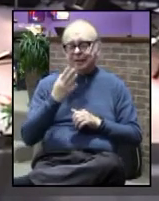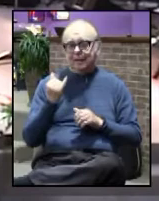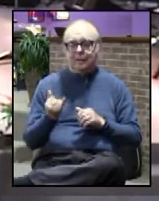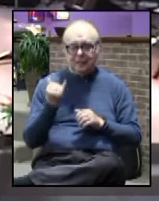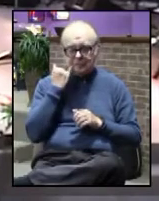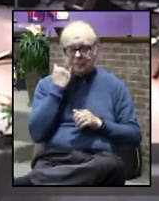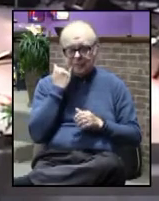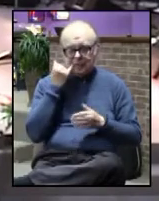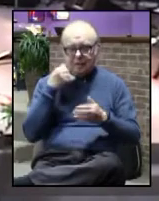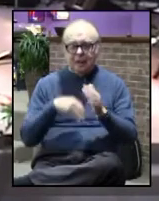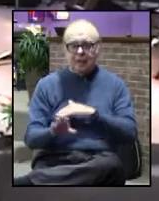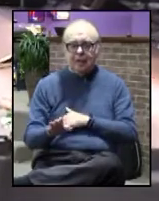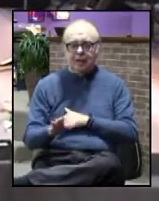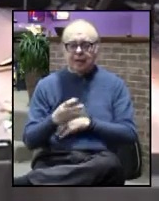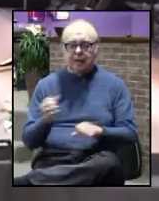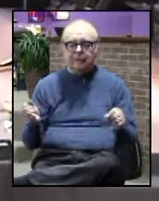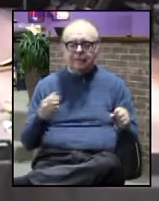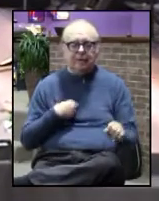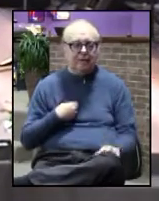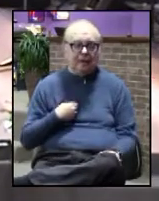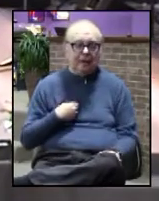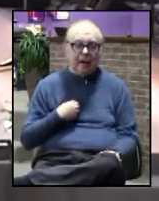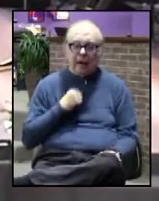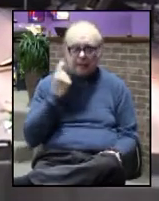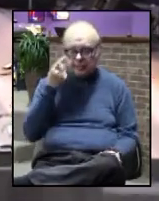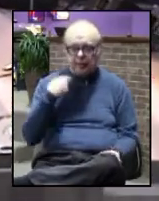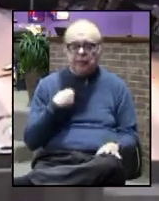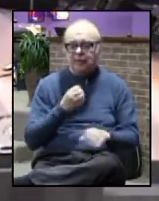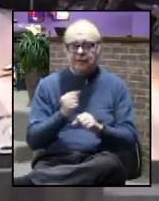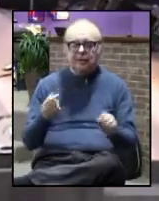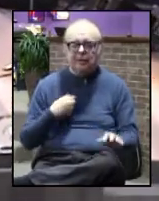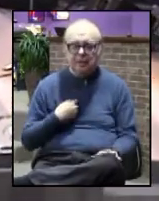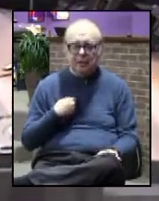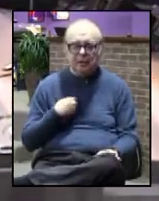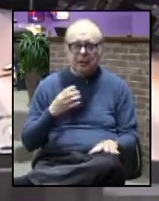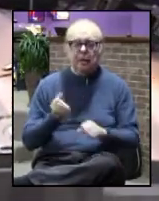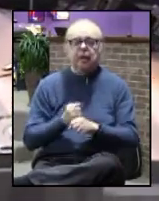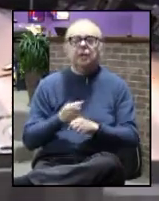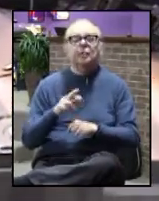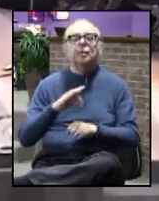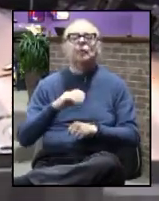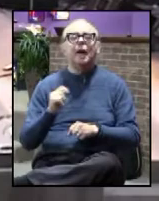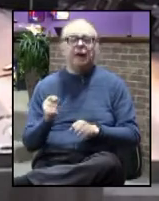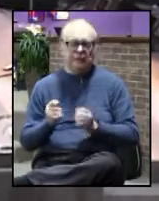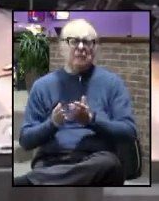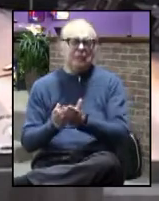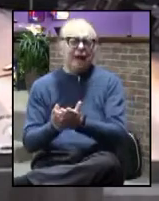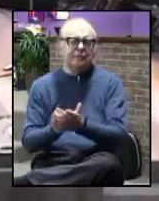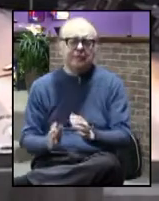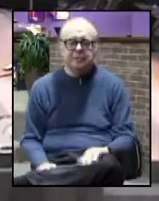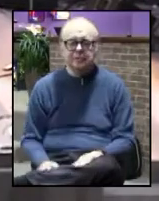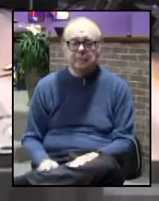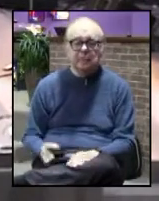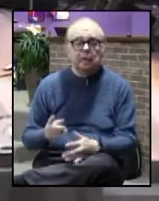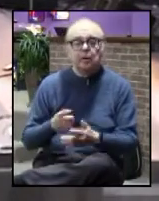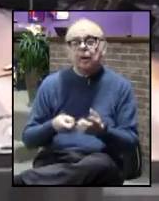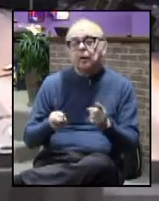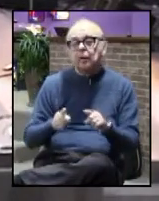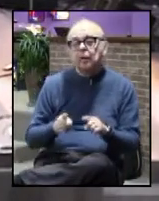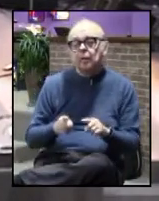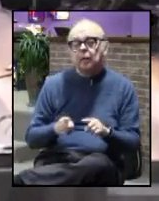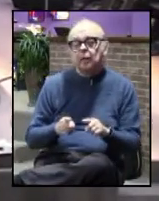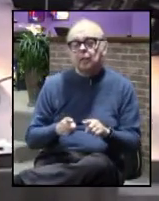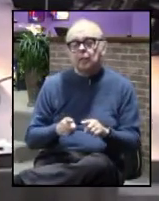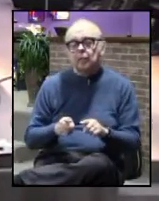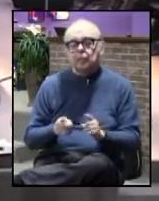Because if I go in, you're going to have to save me, and I don't think you can. So anyway, we get on this raft, right? Well, you know what happens when you put a